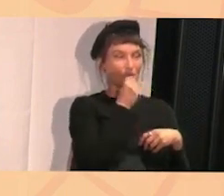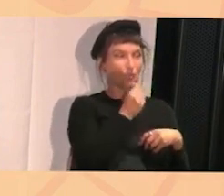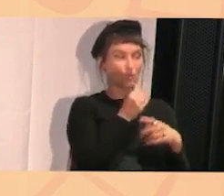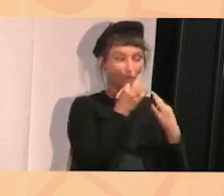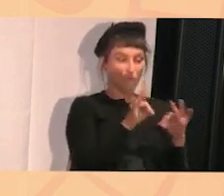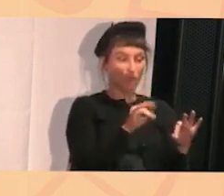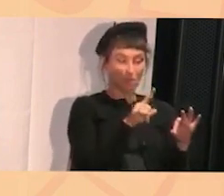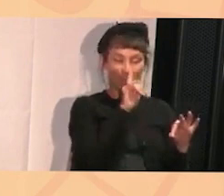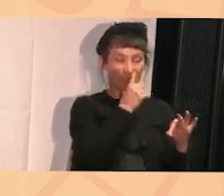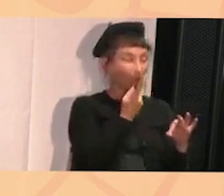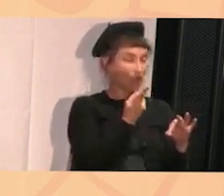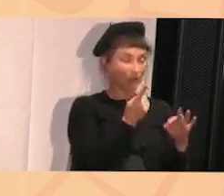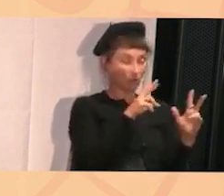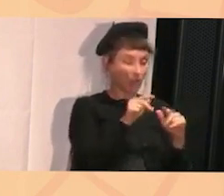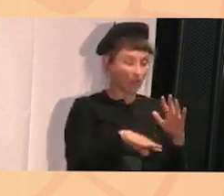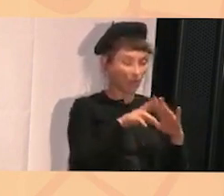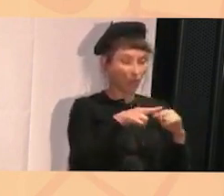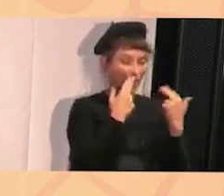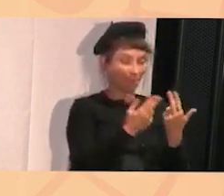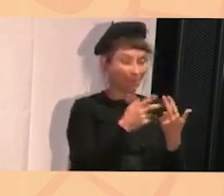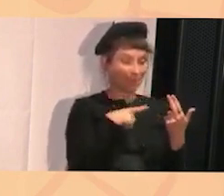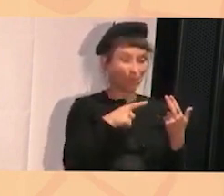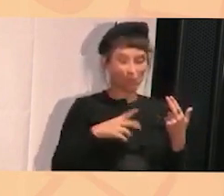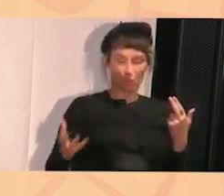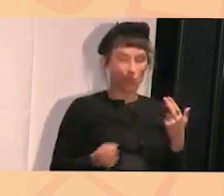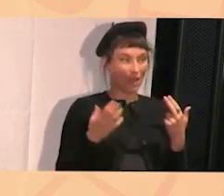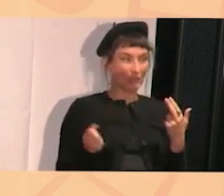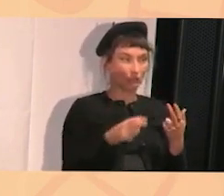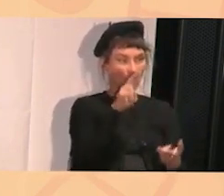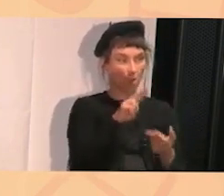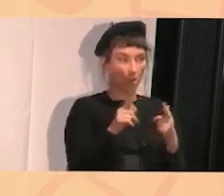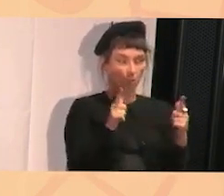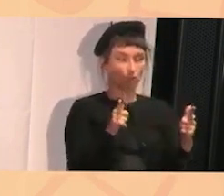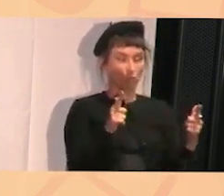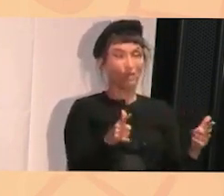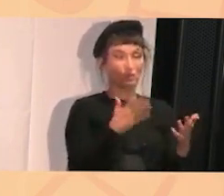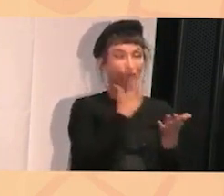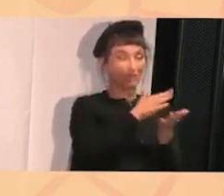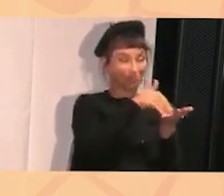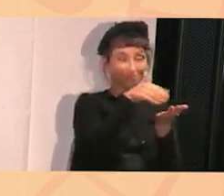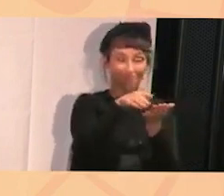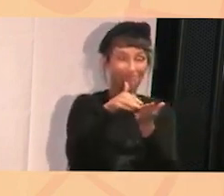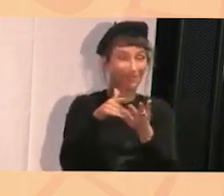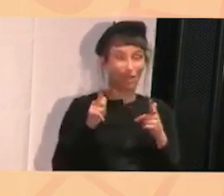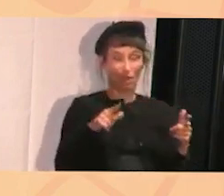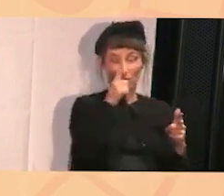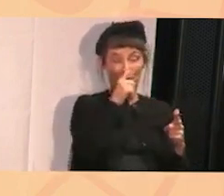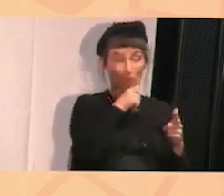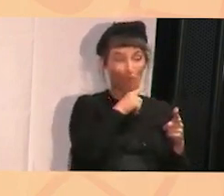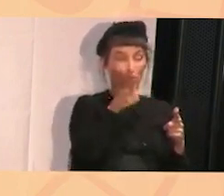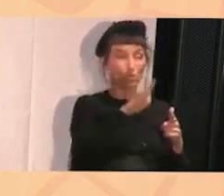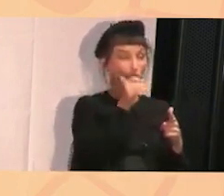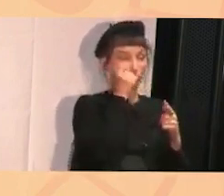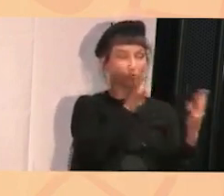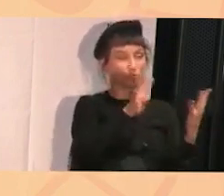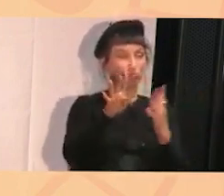all the family because they had to pay better wage, and they didn't want to do that. So they let go a lot of people, and they all came into town where they